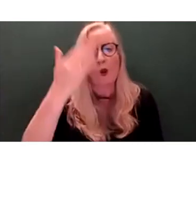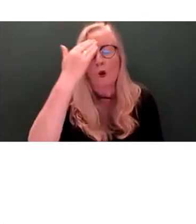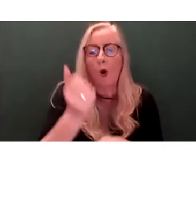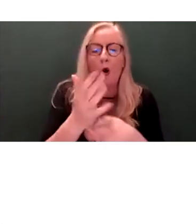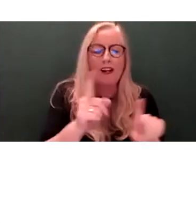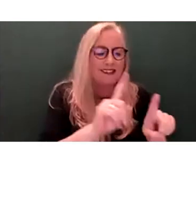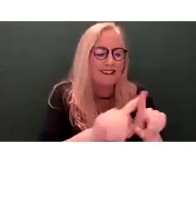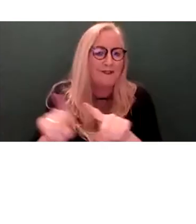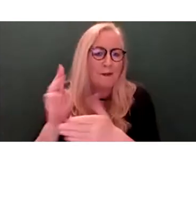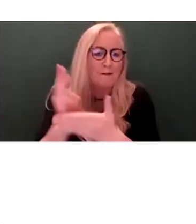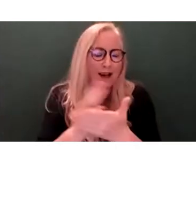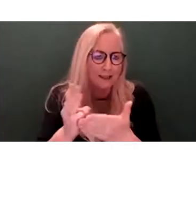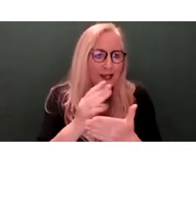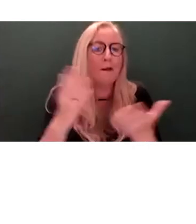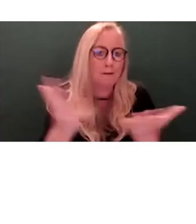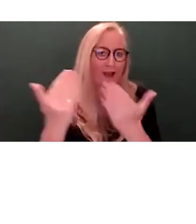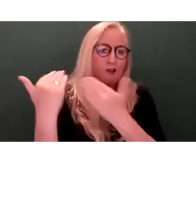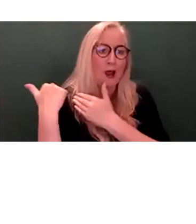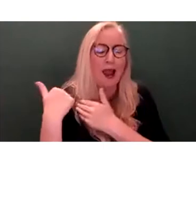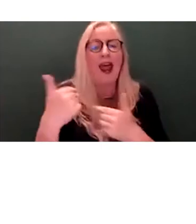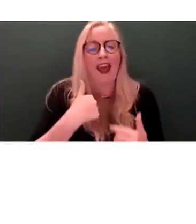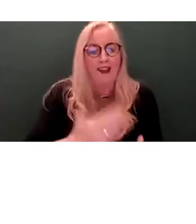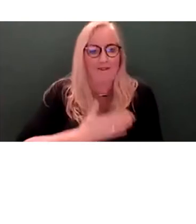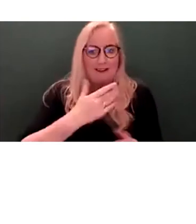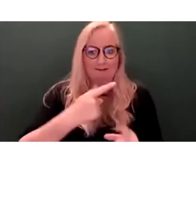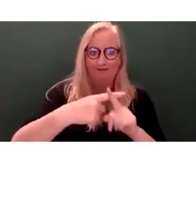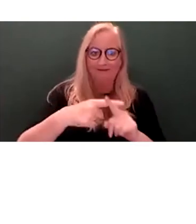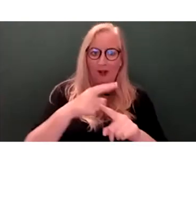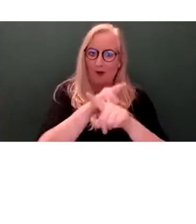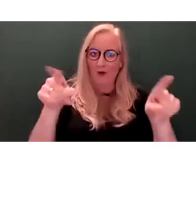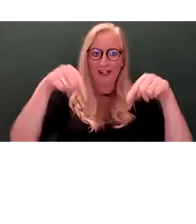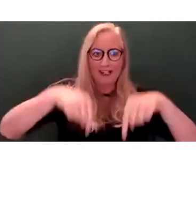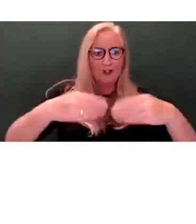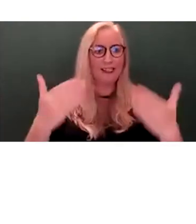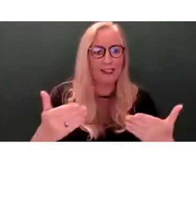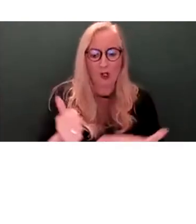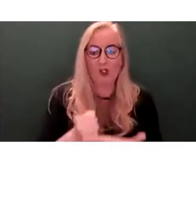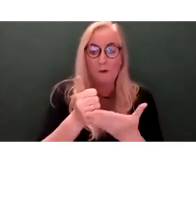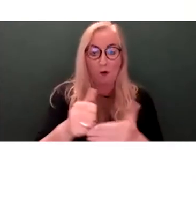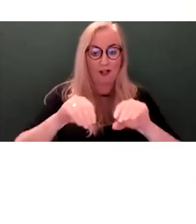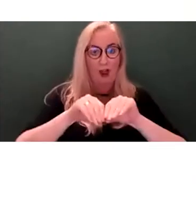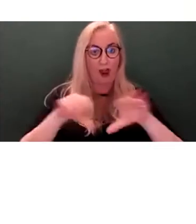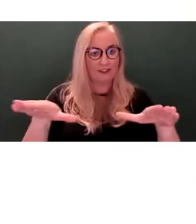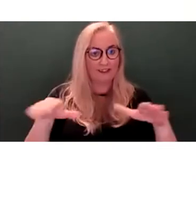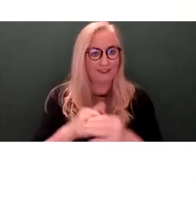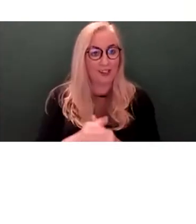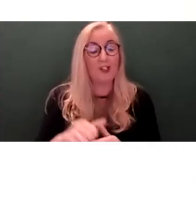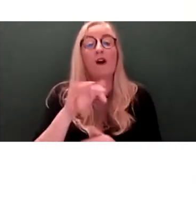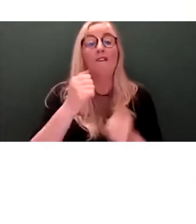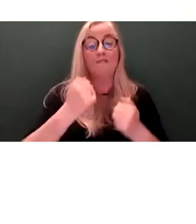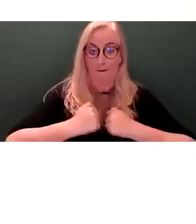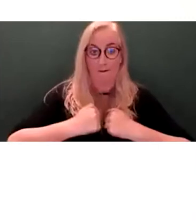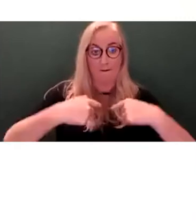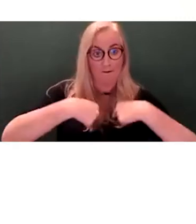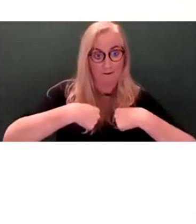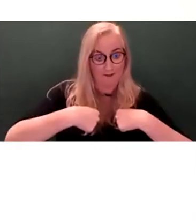play a role, and I am encouraged that they are all here today to support this launch. For my part, I know,